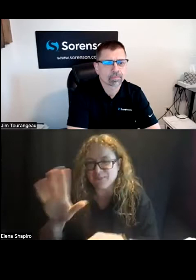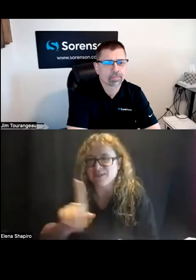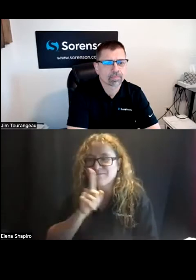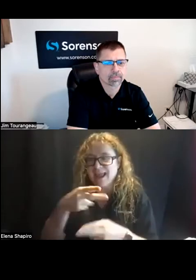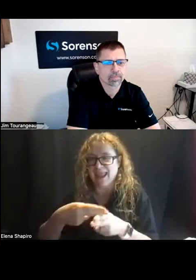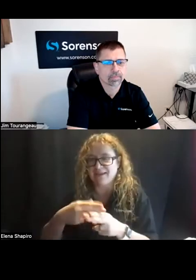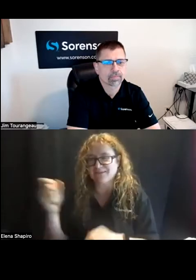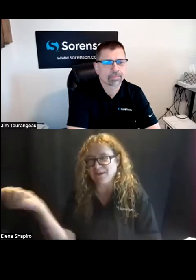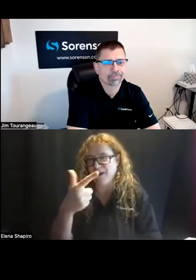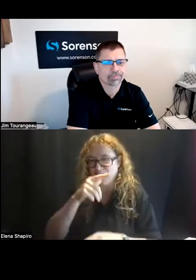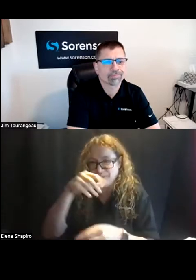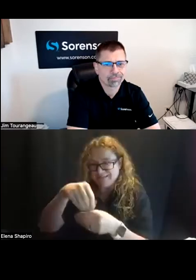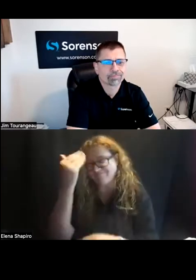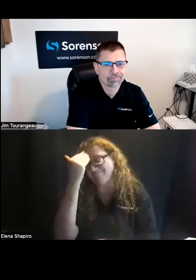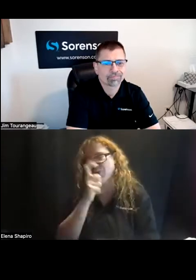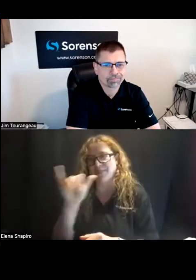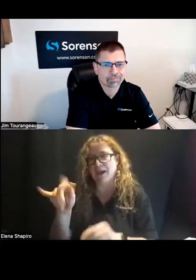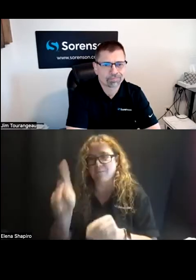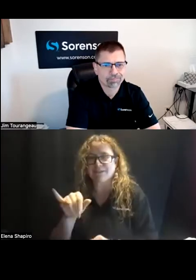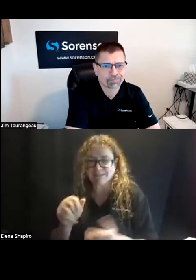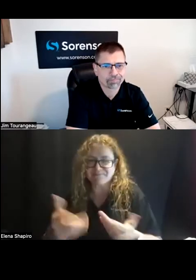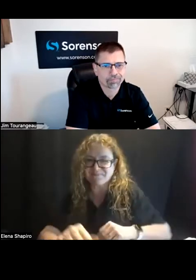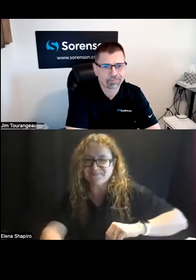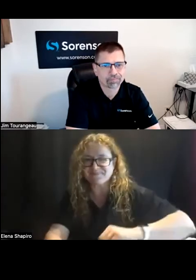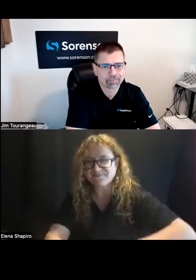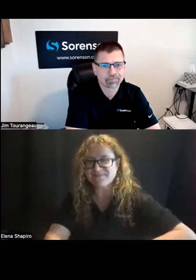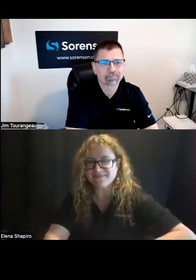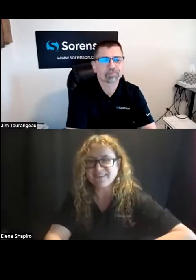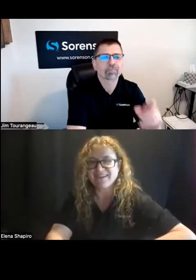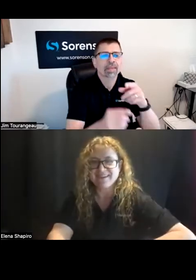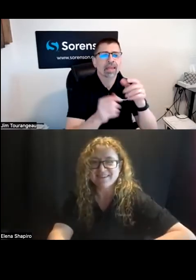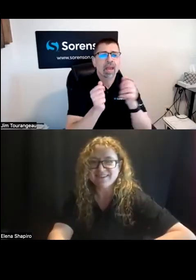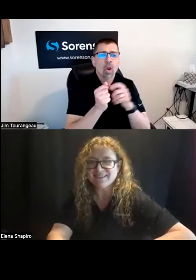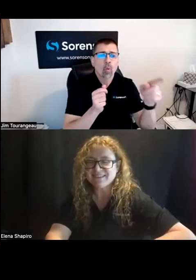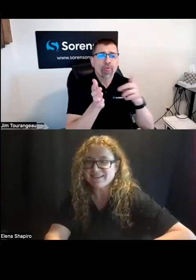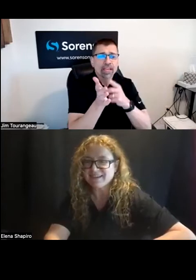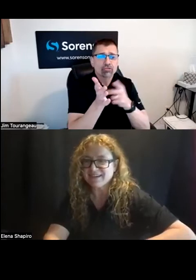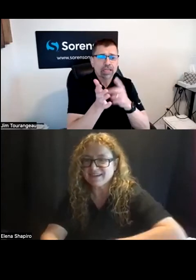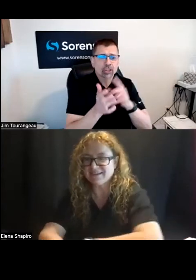they're reaching, so the directory allows you to put the name in addition to that so everyone can identify who they're in touch with.